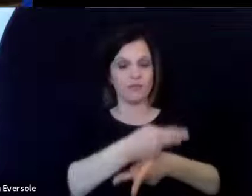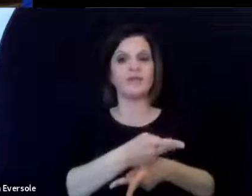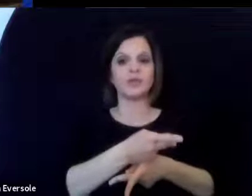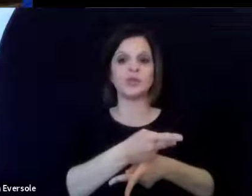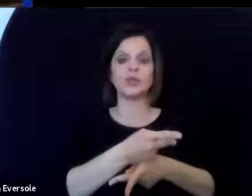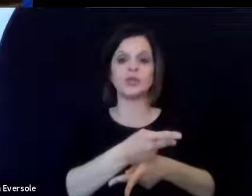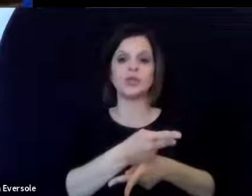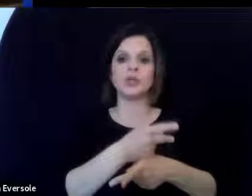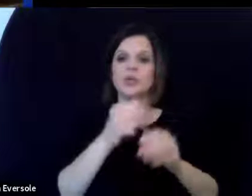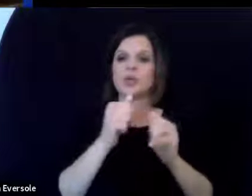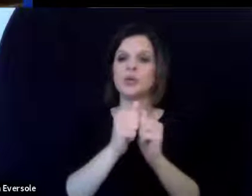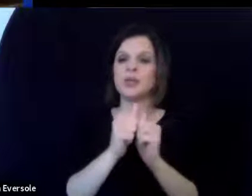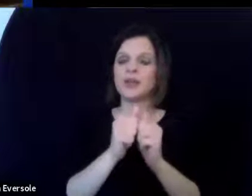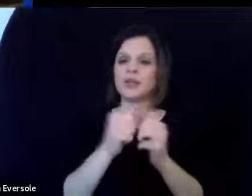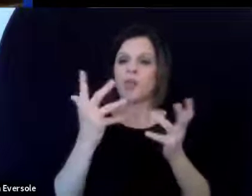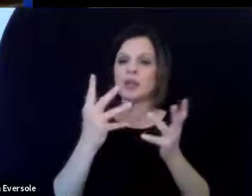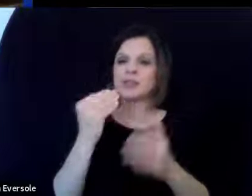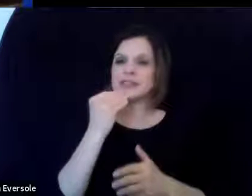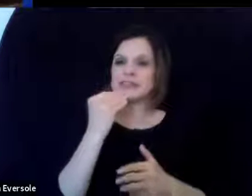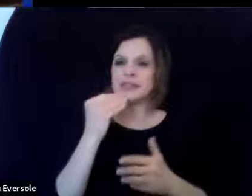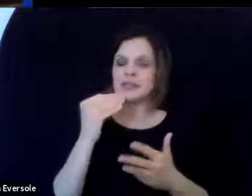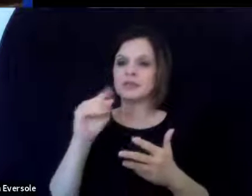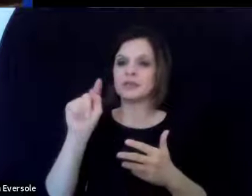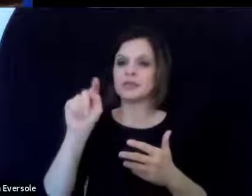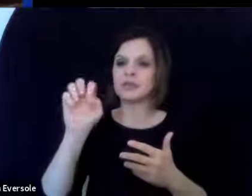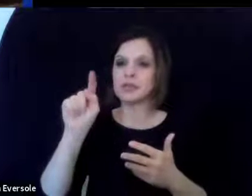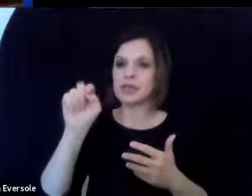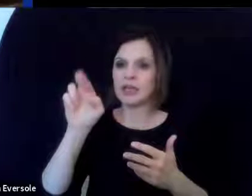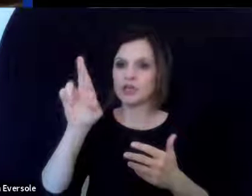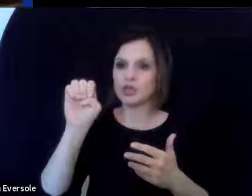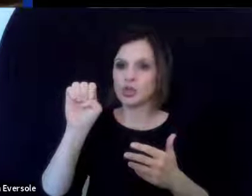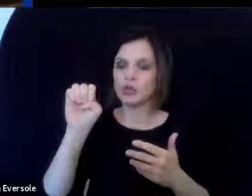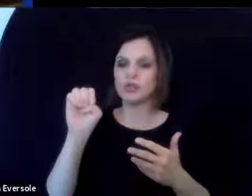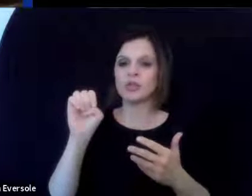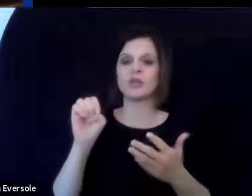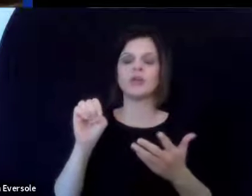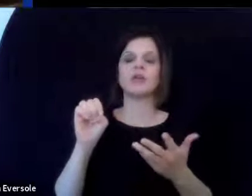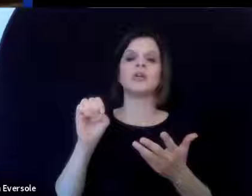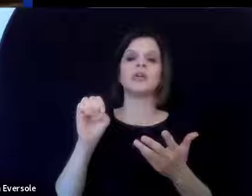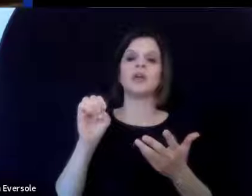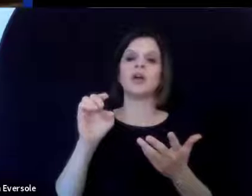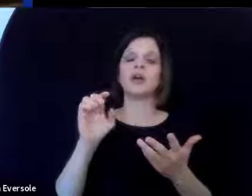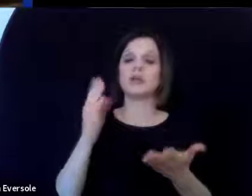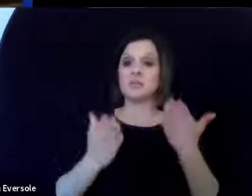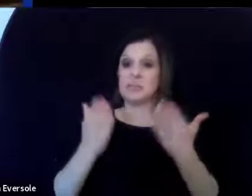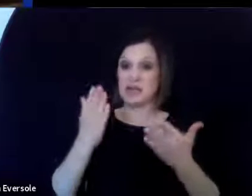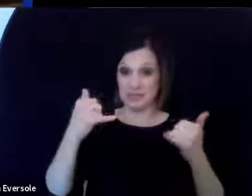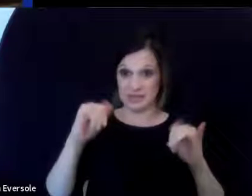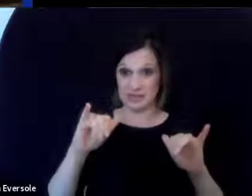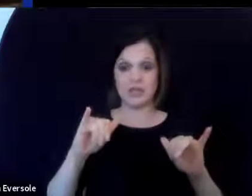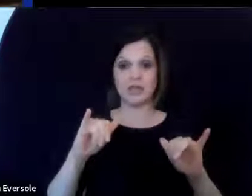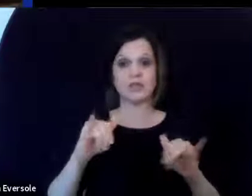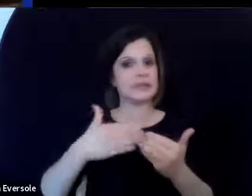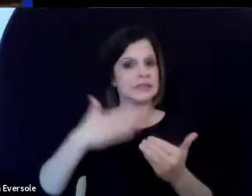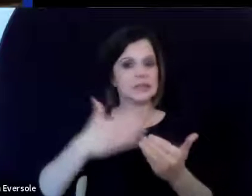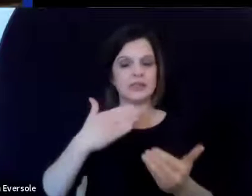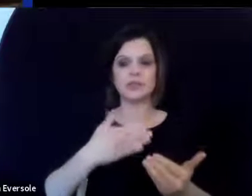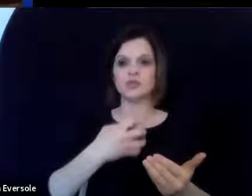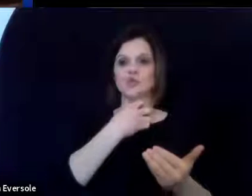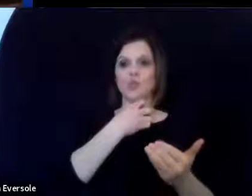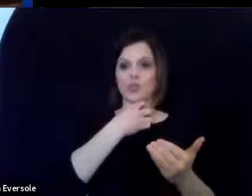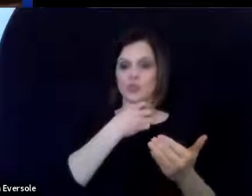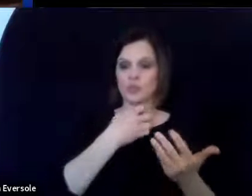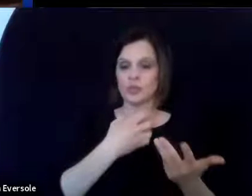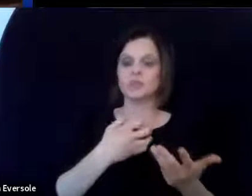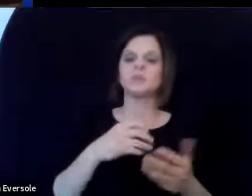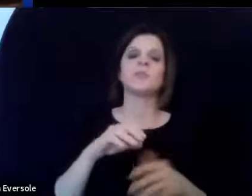of the textures or some of the foods they eat because they might still experience some choking episodes. Within the